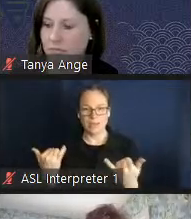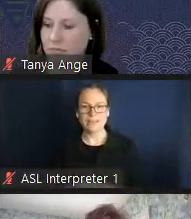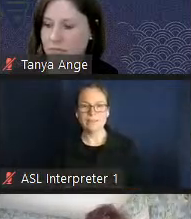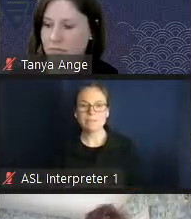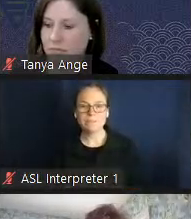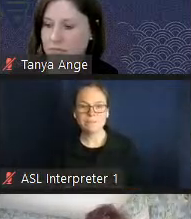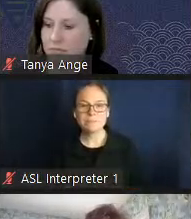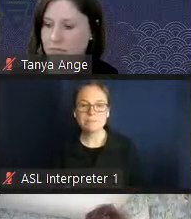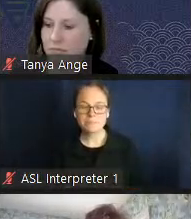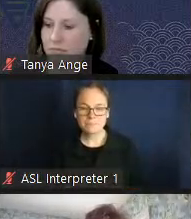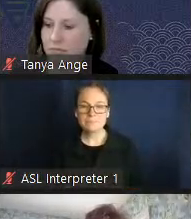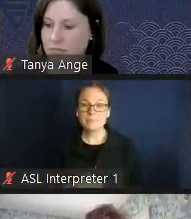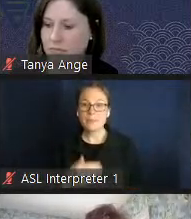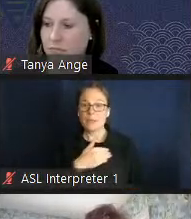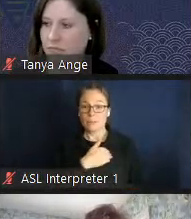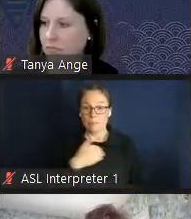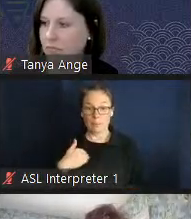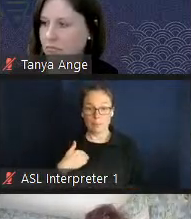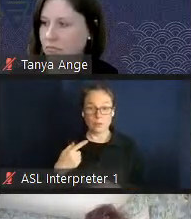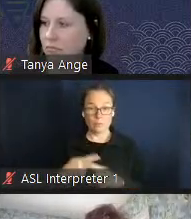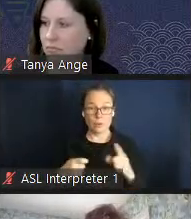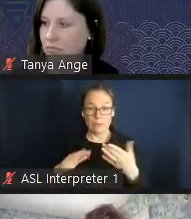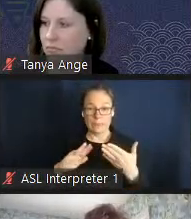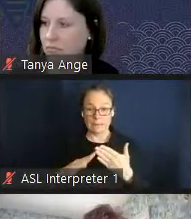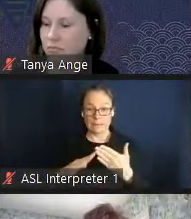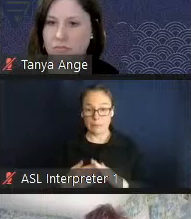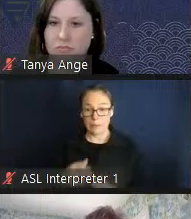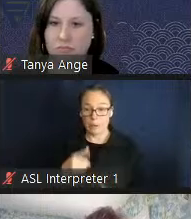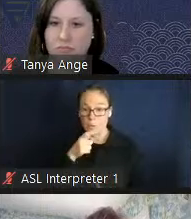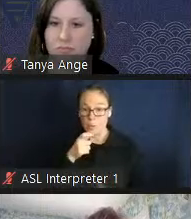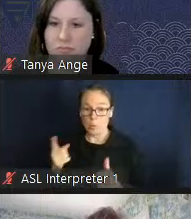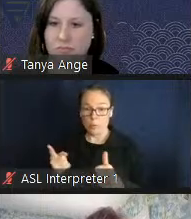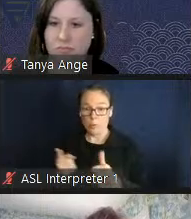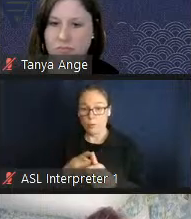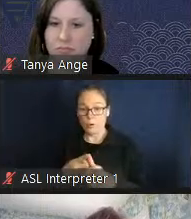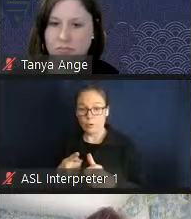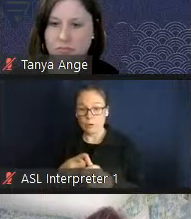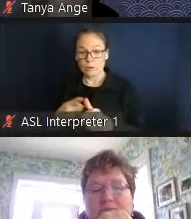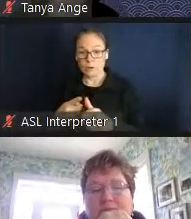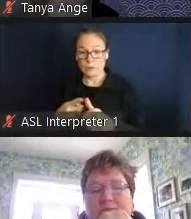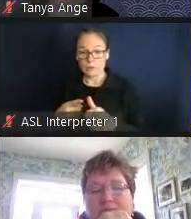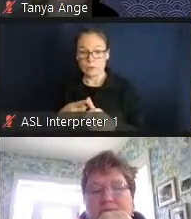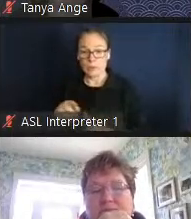the community members now. We'll start with Mr. Maldonado.